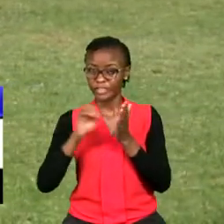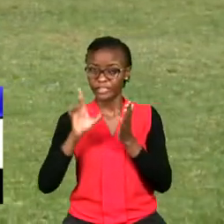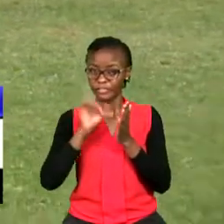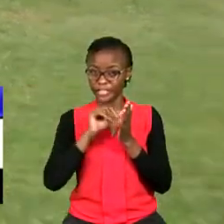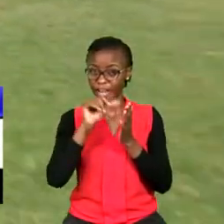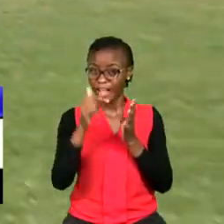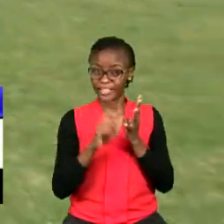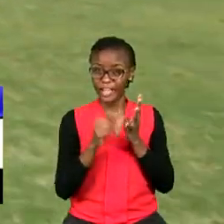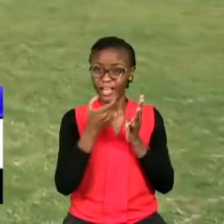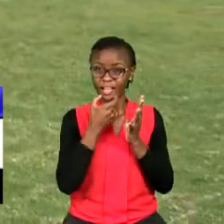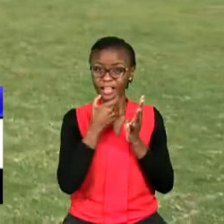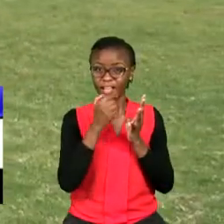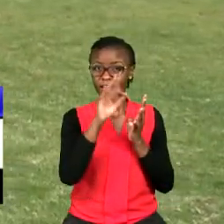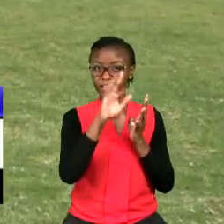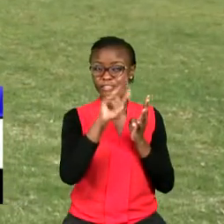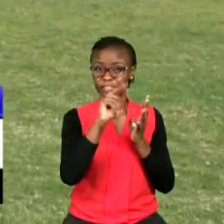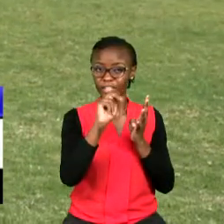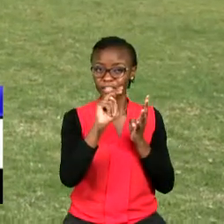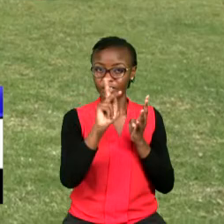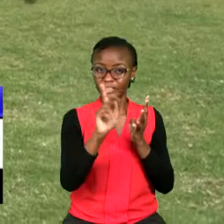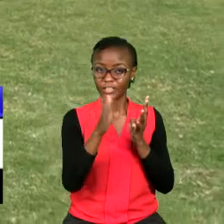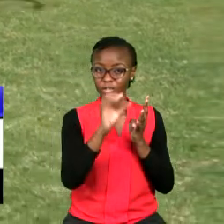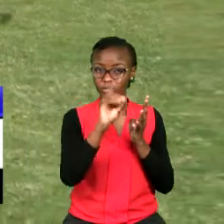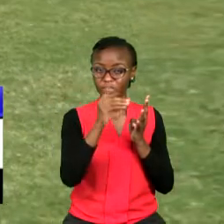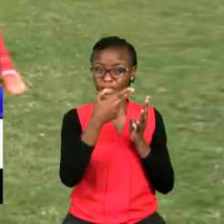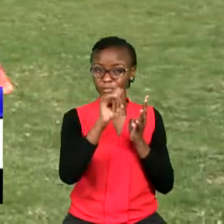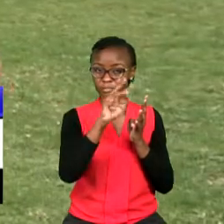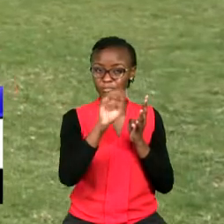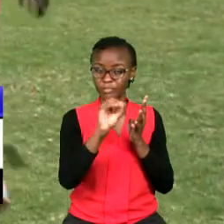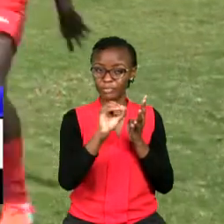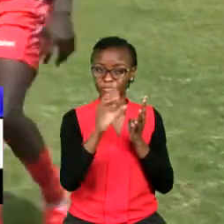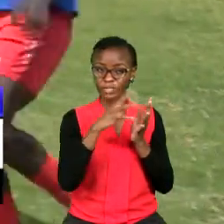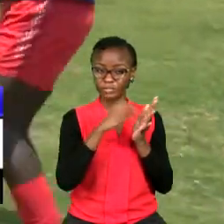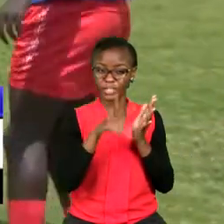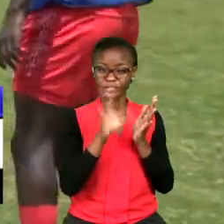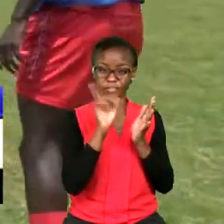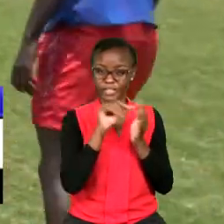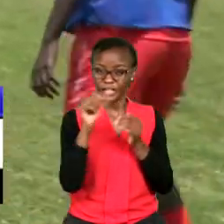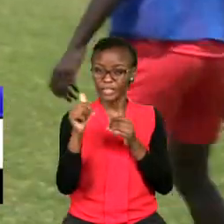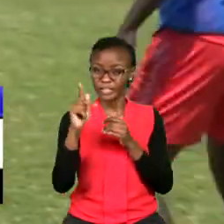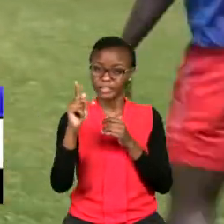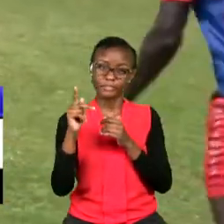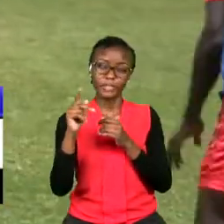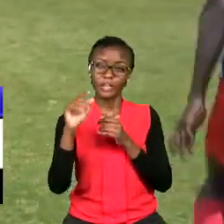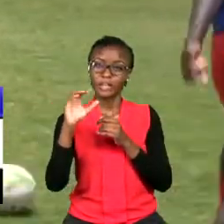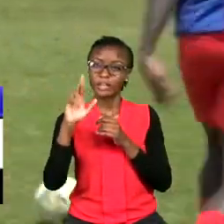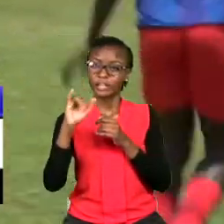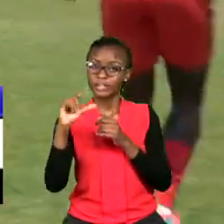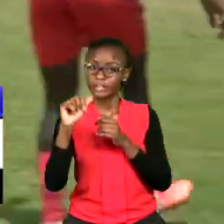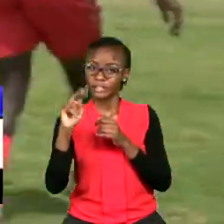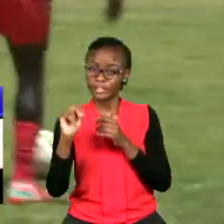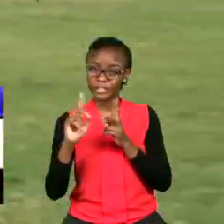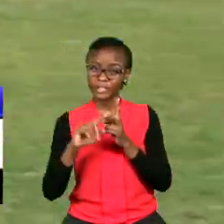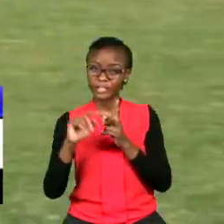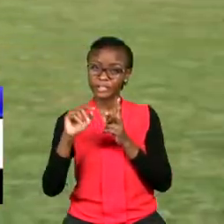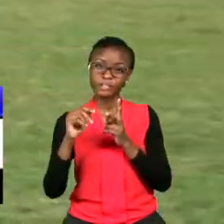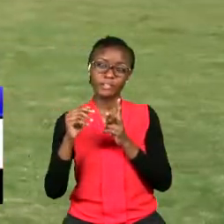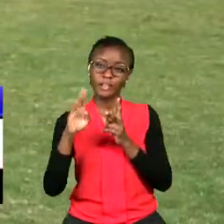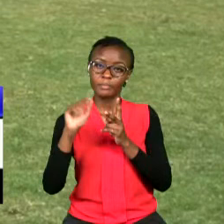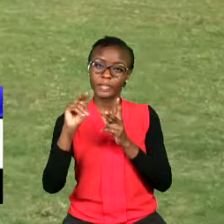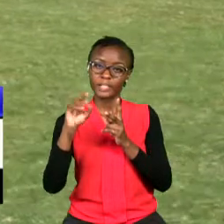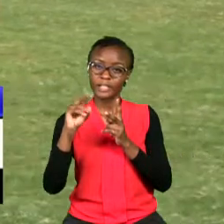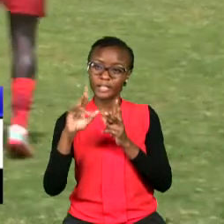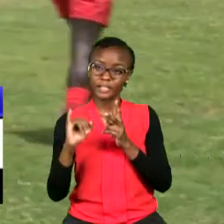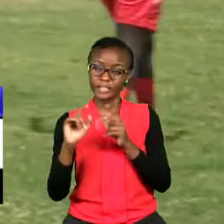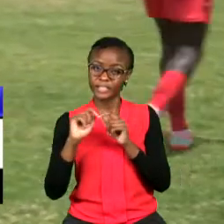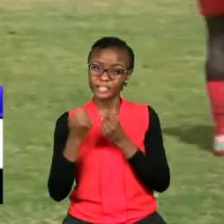youngster Frank Odhiambo. Wazito's Musa Masika, KCB's Regan Otieno and Bandari's Kigan Demi.